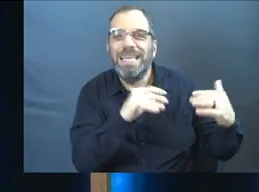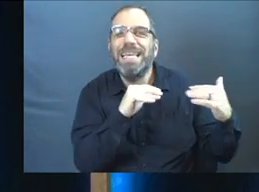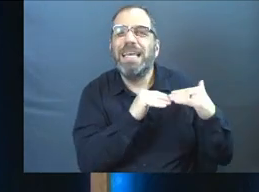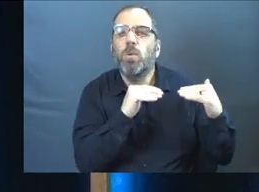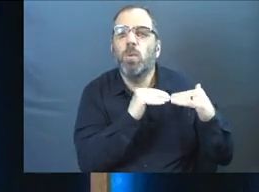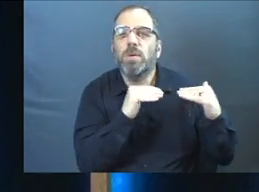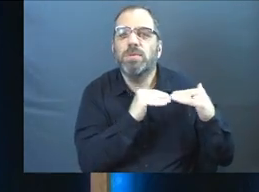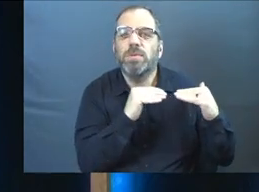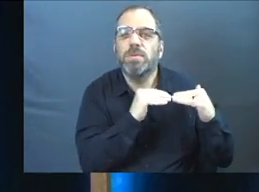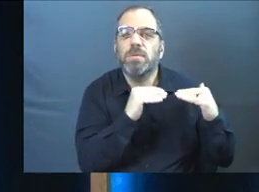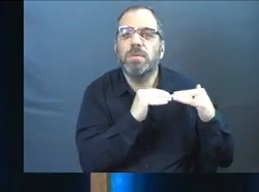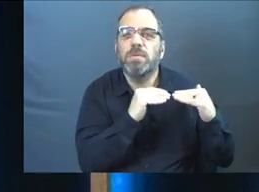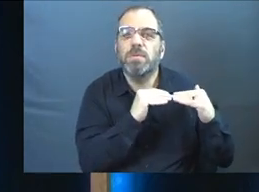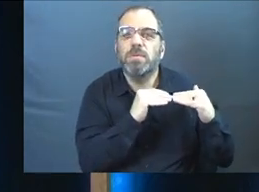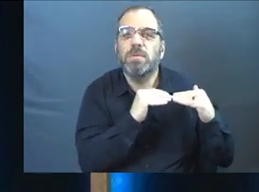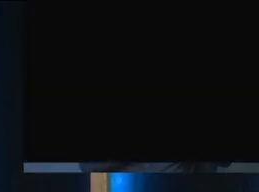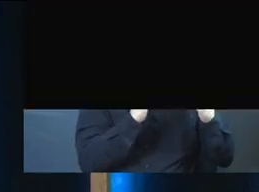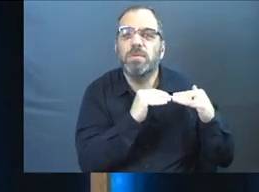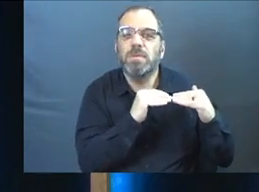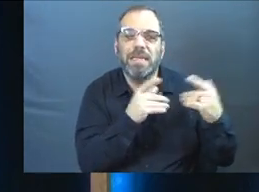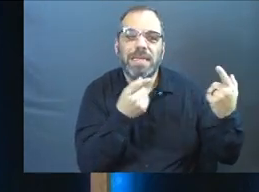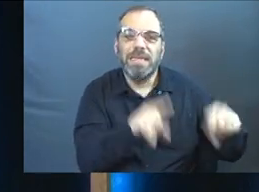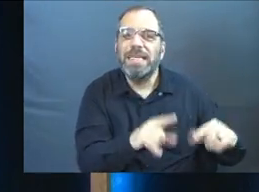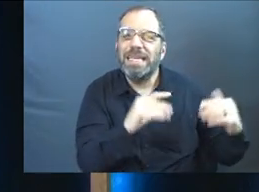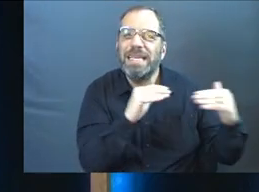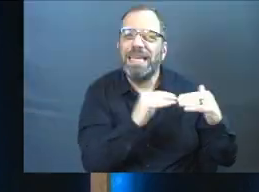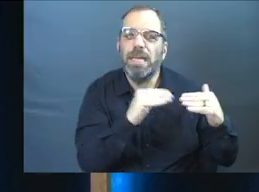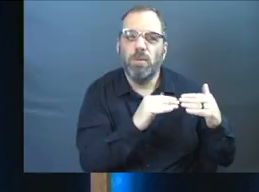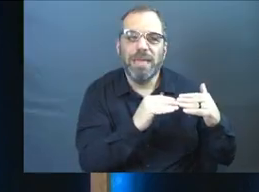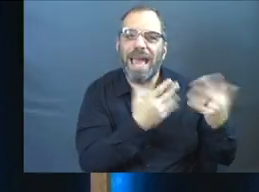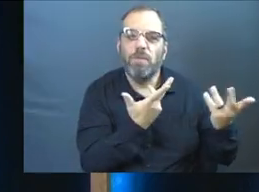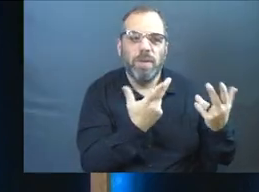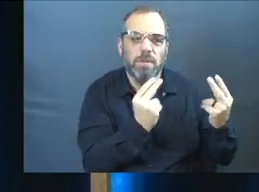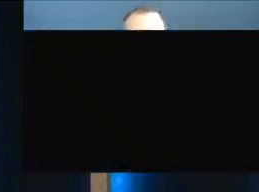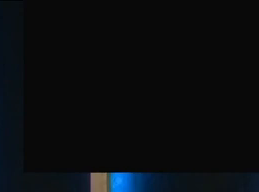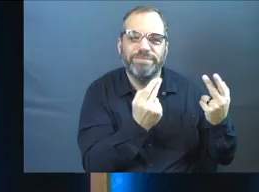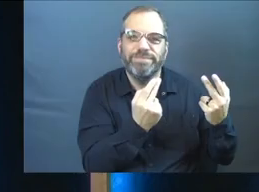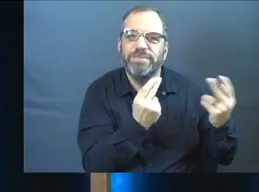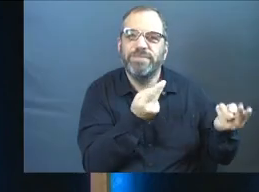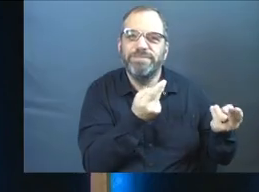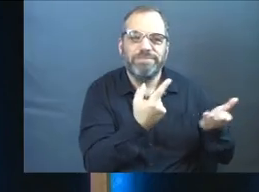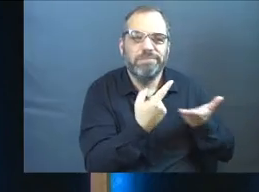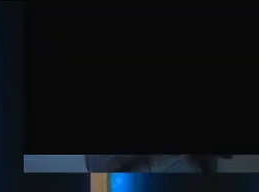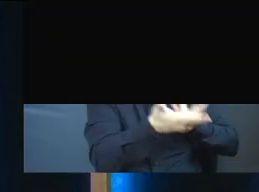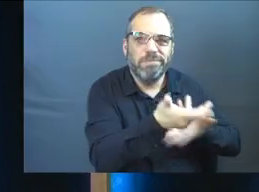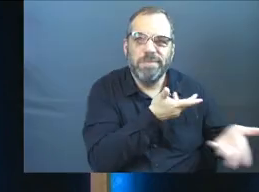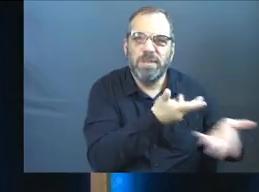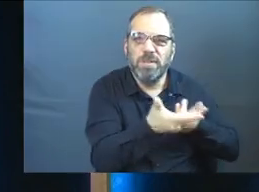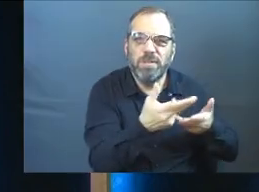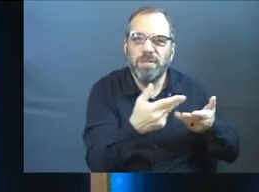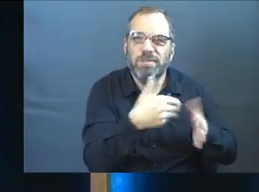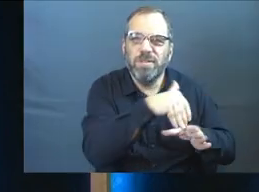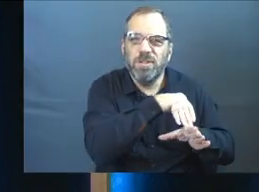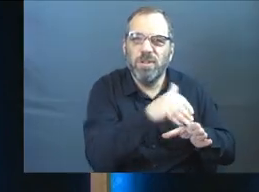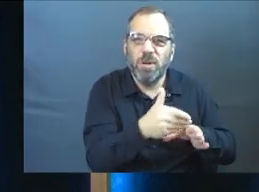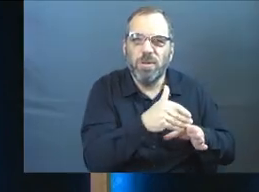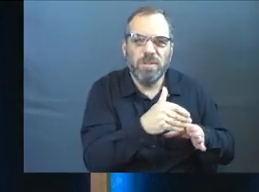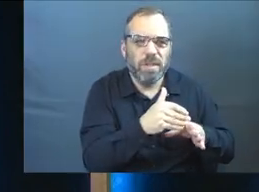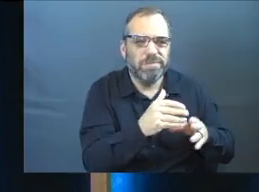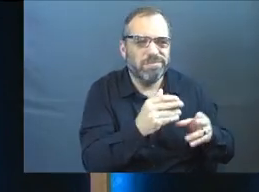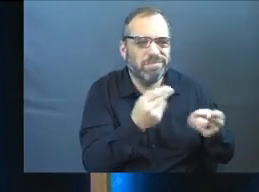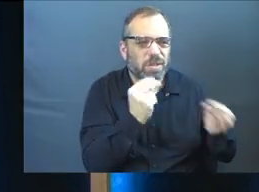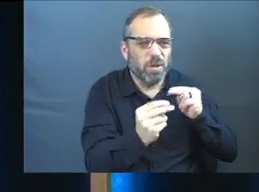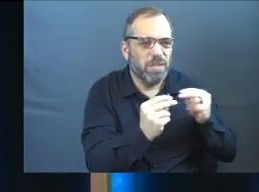equals. Yeah. We're going to come together as equals, and we're going to negotiate. And we're going to negotiate to